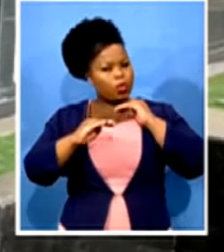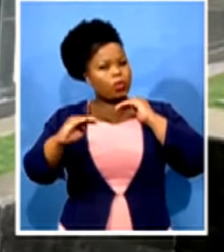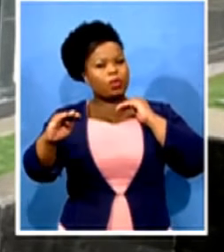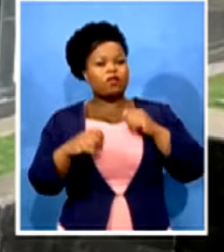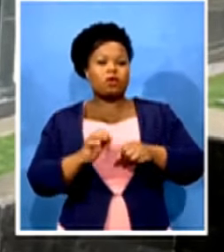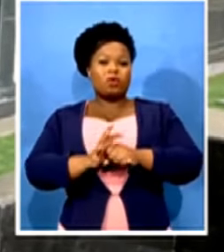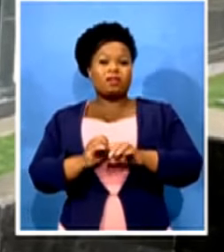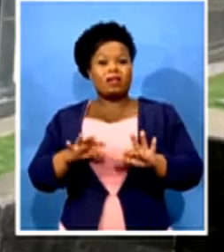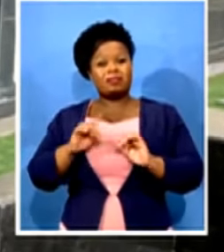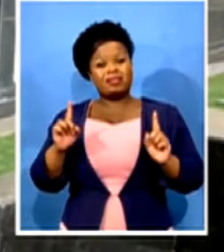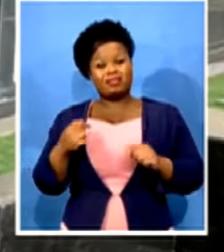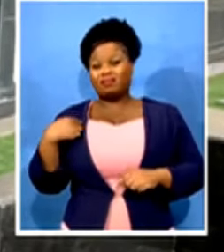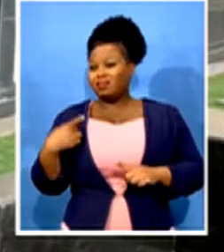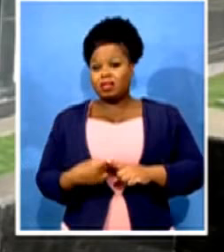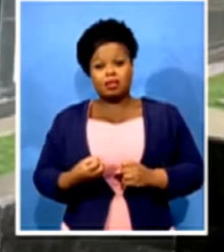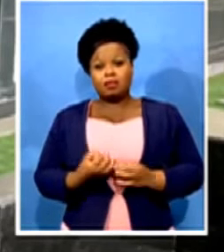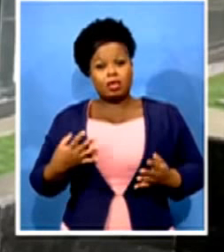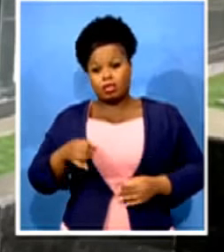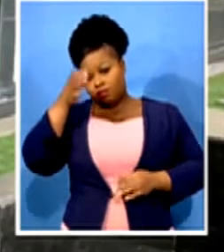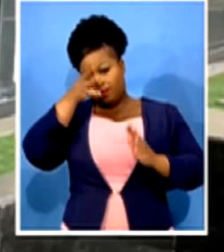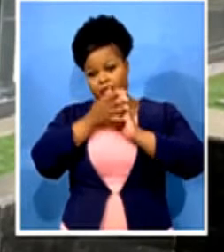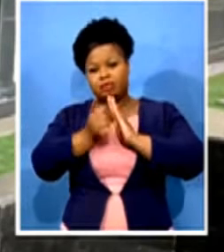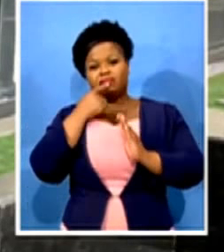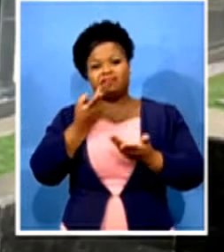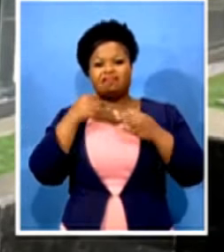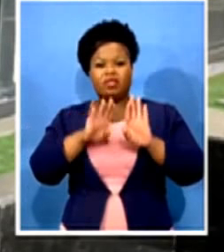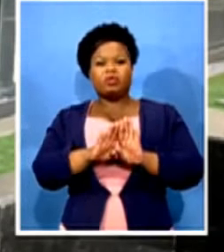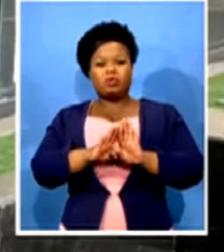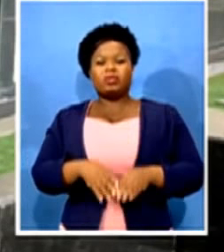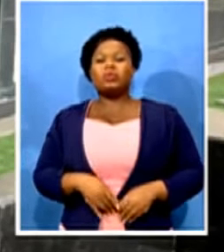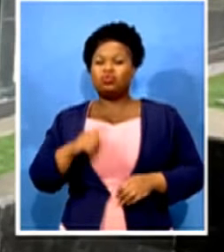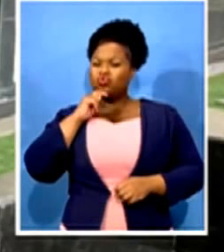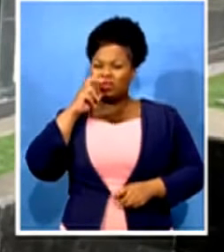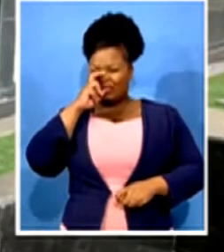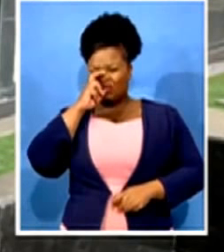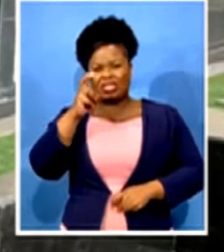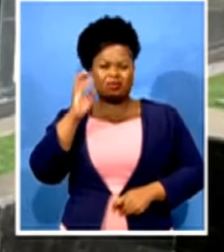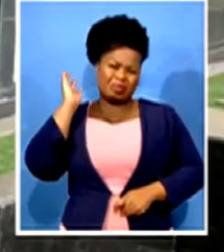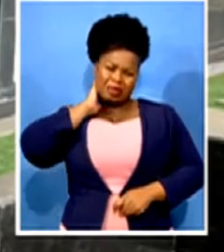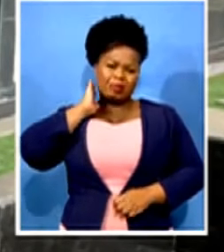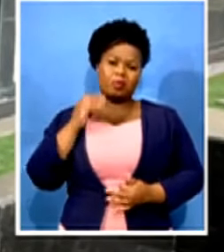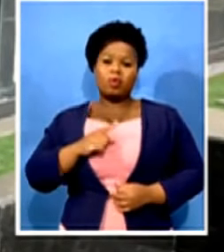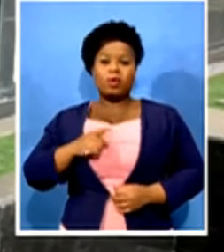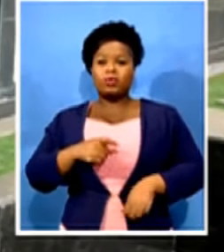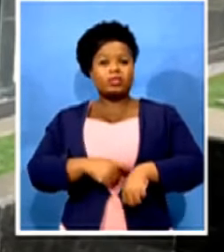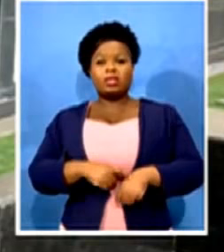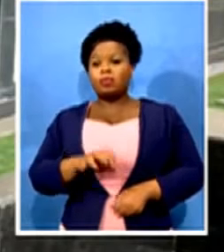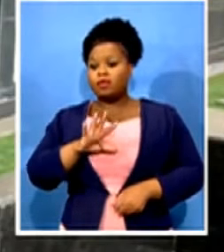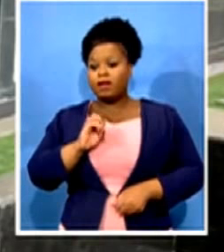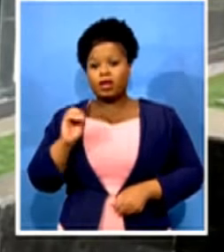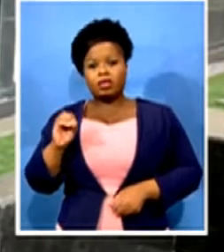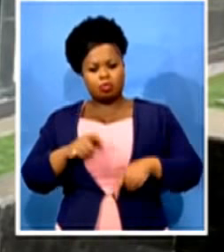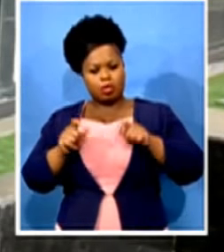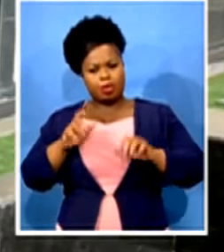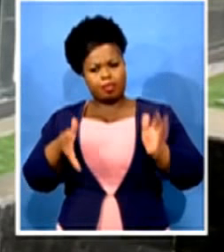say that the lockdown was hasty. It was imposed at a time when India only had 500 cases and lifted when cases were still